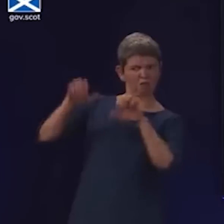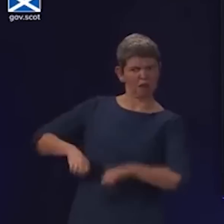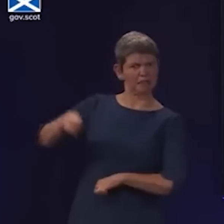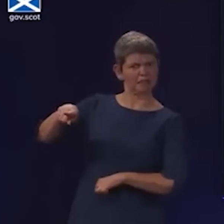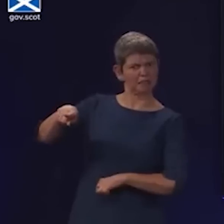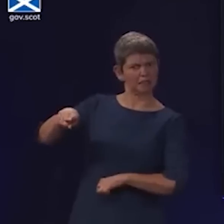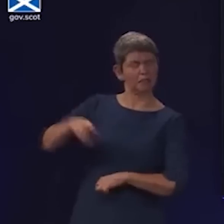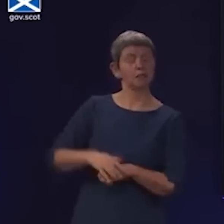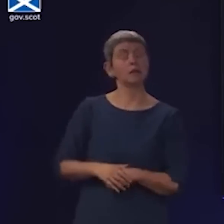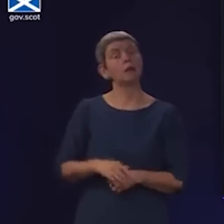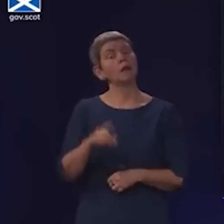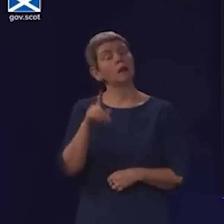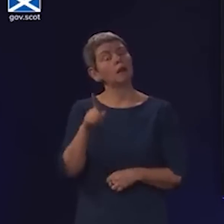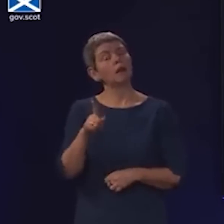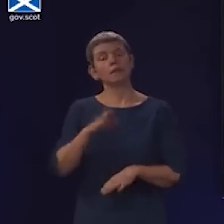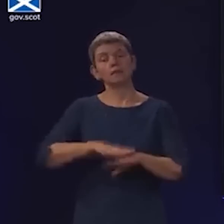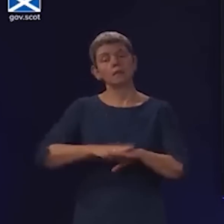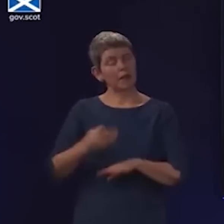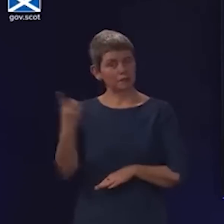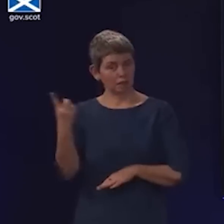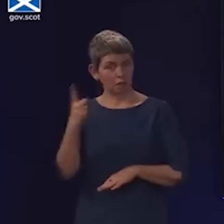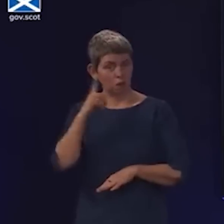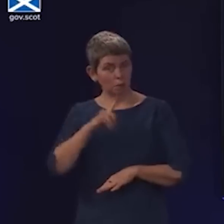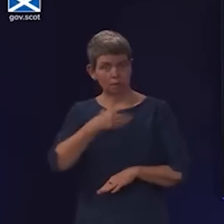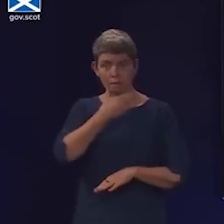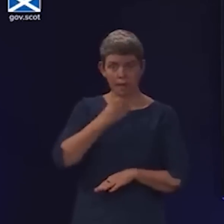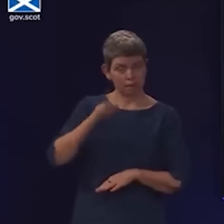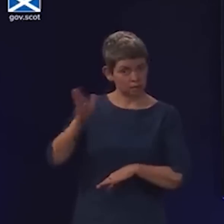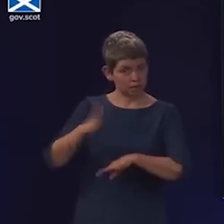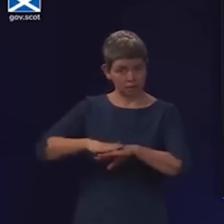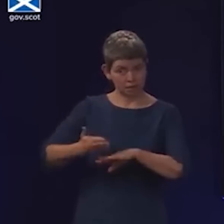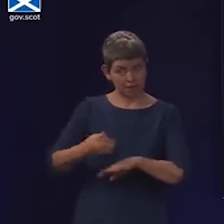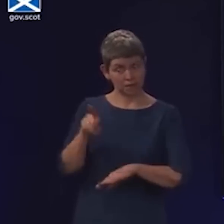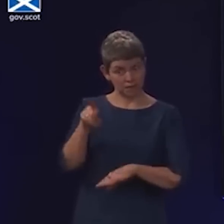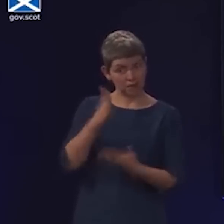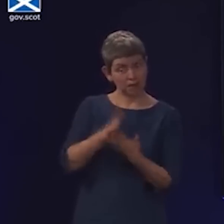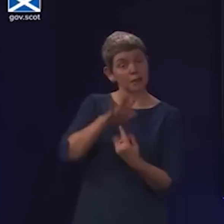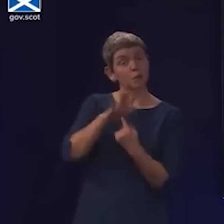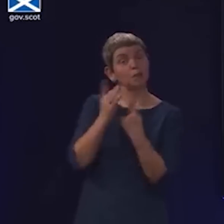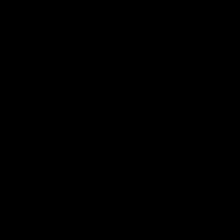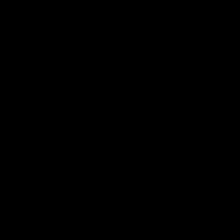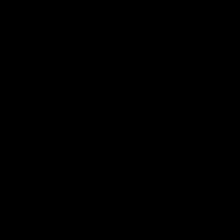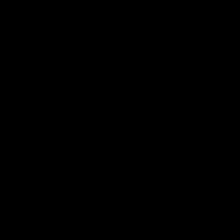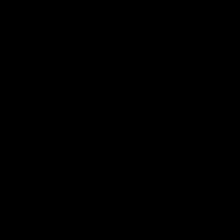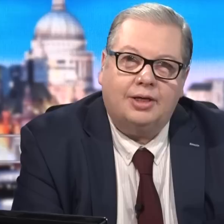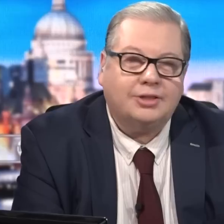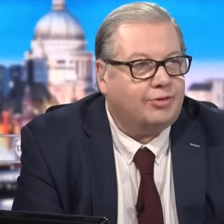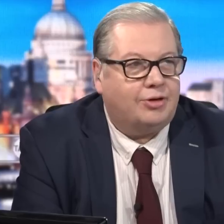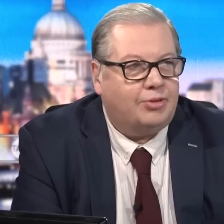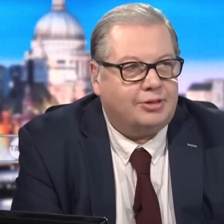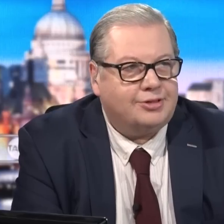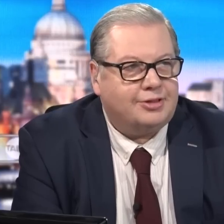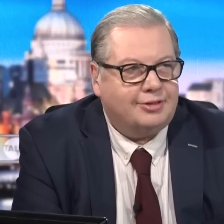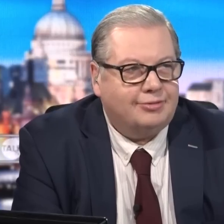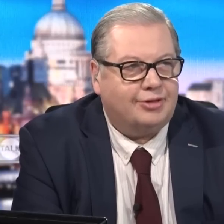is that the individual was convicted of rape. And that is what we're talking about here. And that's what I will continue to focus on. And it's never